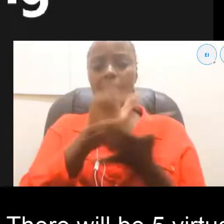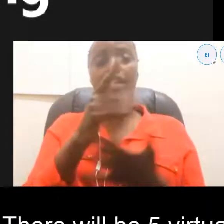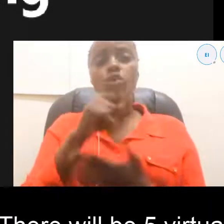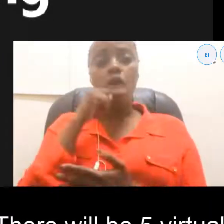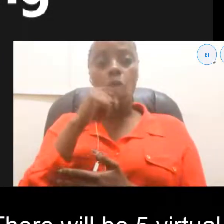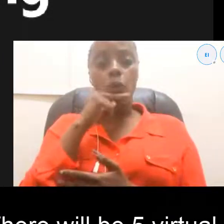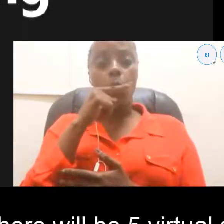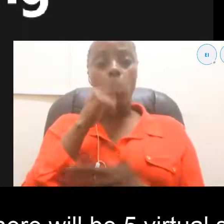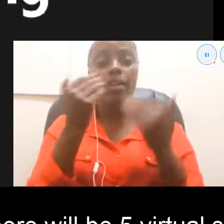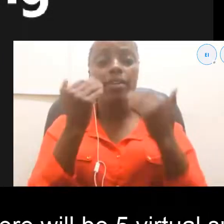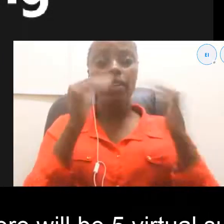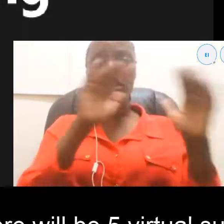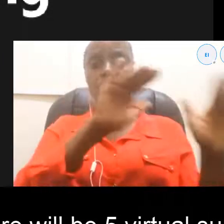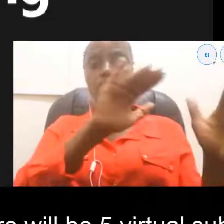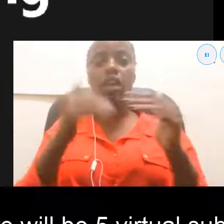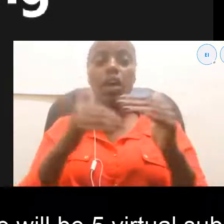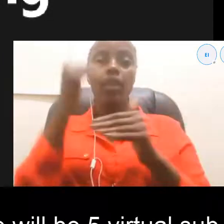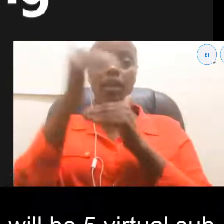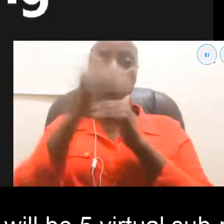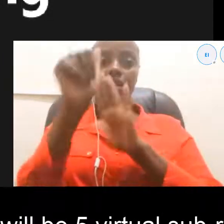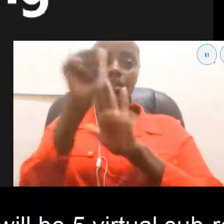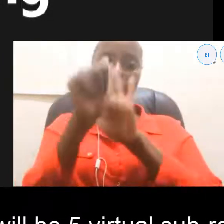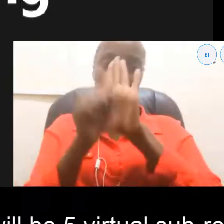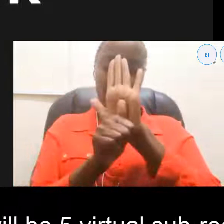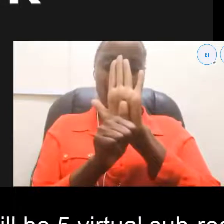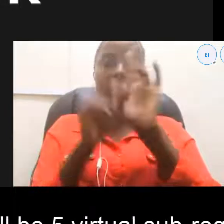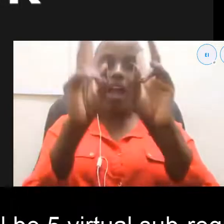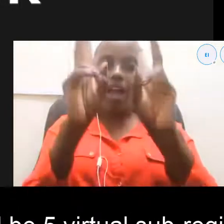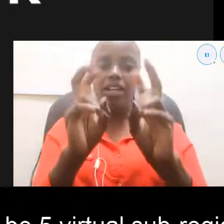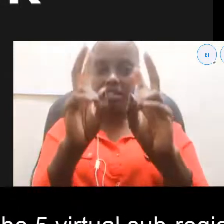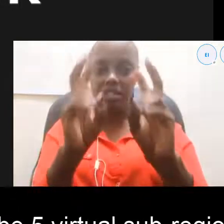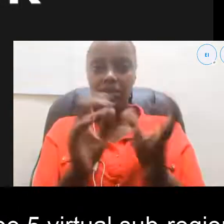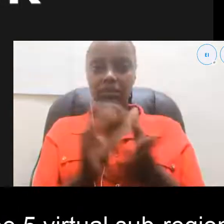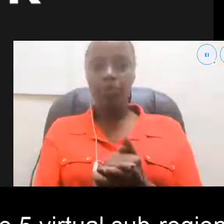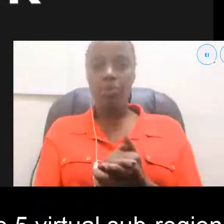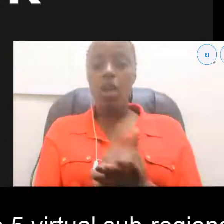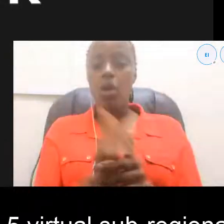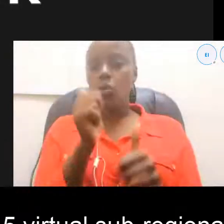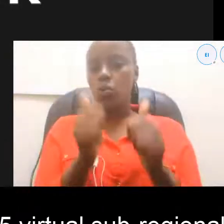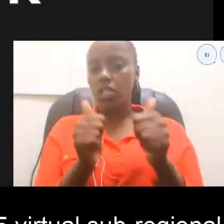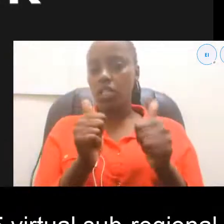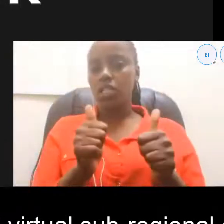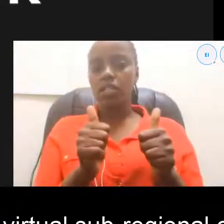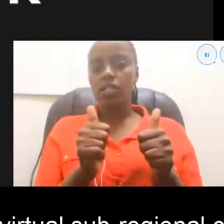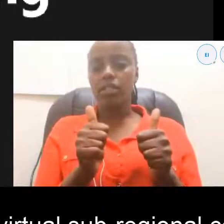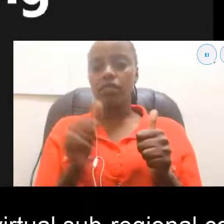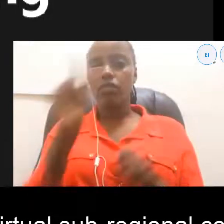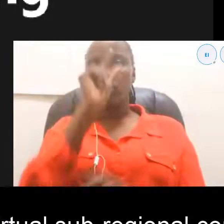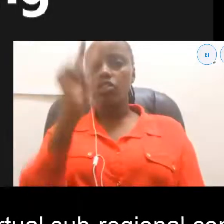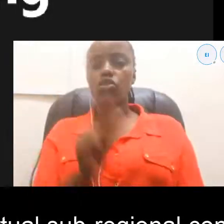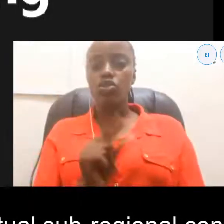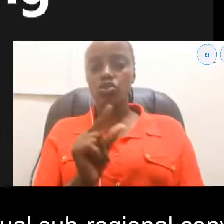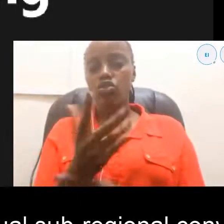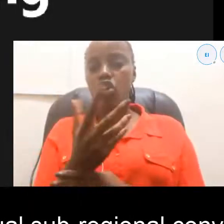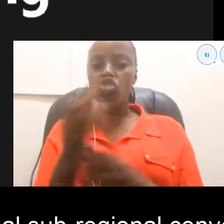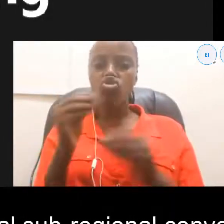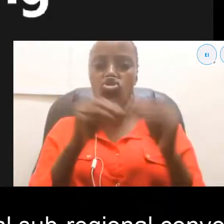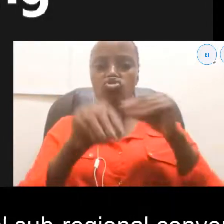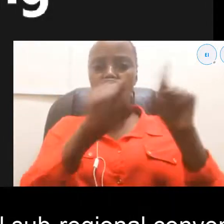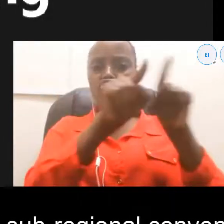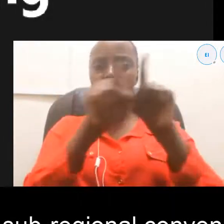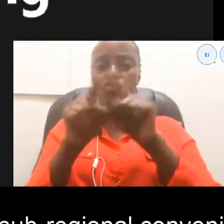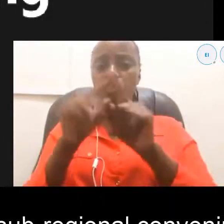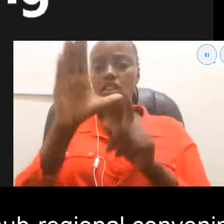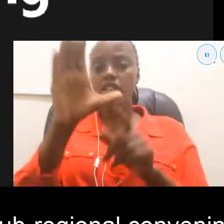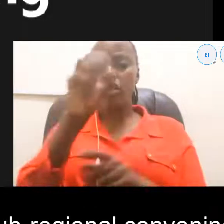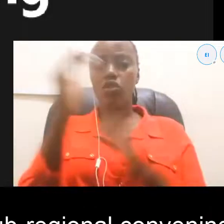We want to move to the second agenda item, which is regional contributions to the CSO forums. A few of us